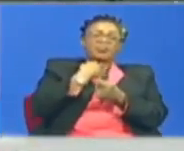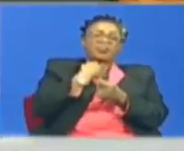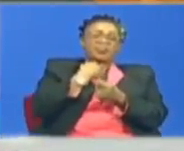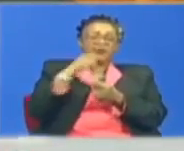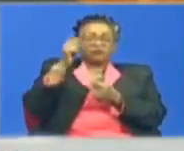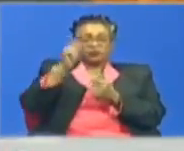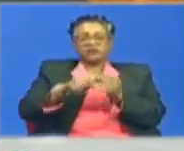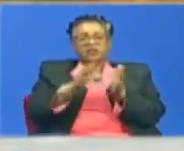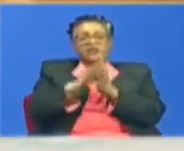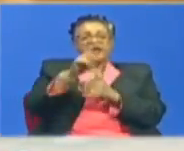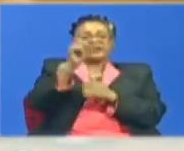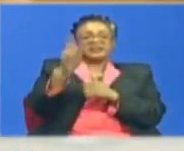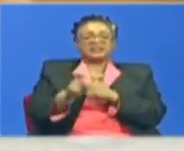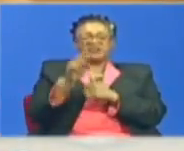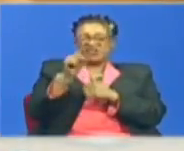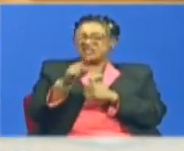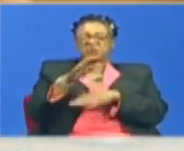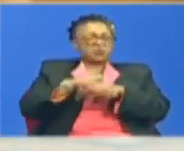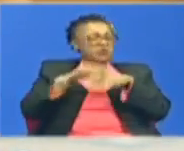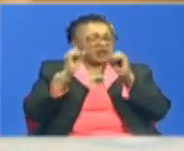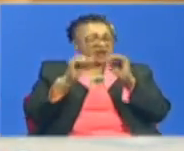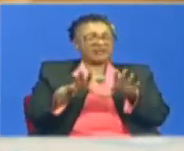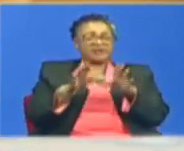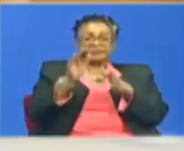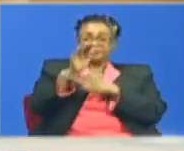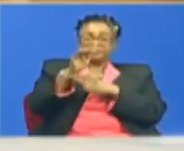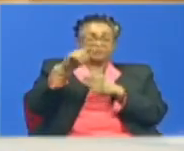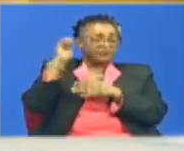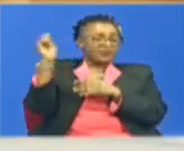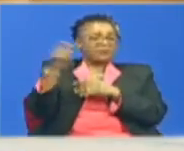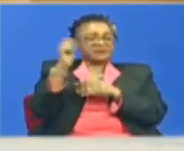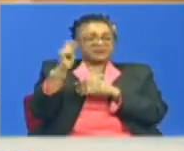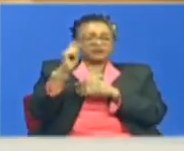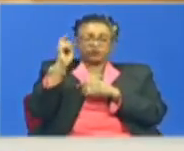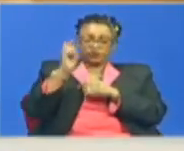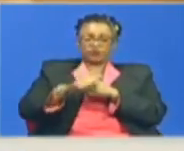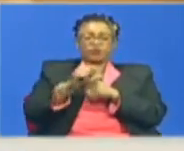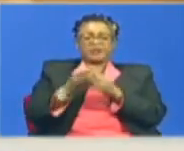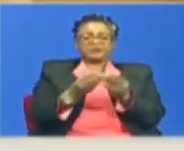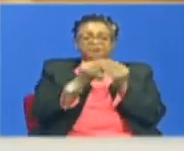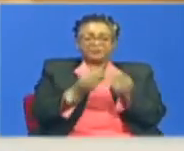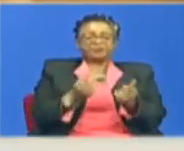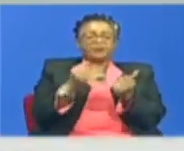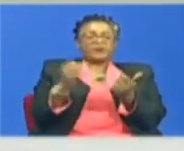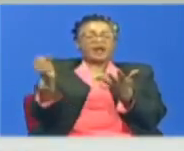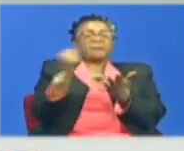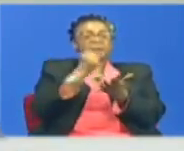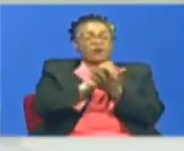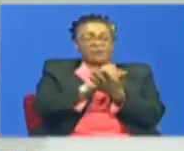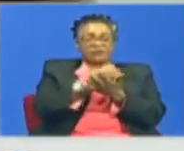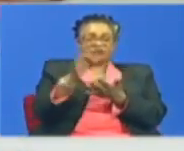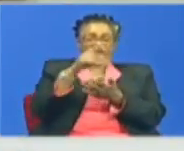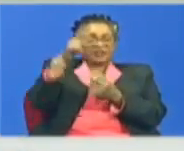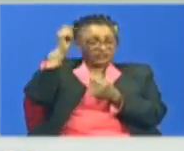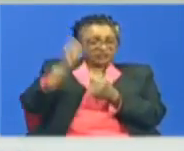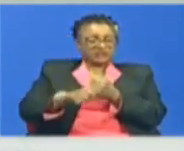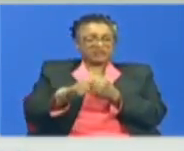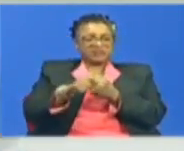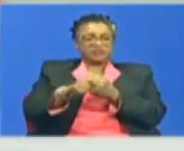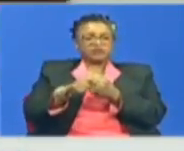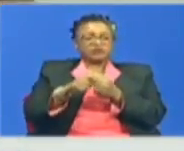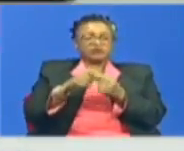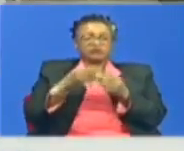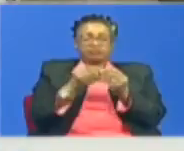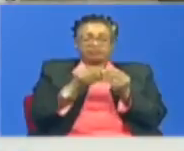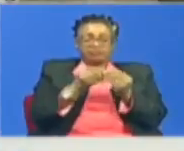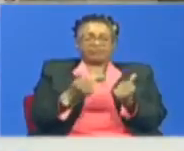the executive was unhealthy and call on President Kenyatta to expedite the appointment of the judges to forestall a possible